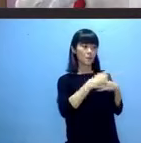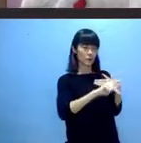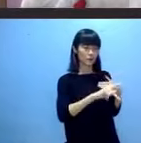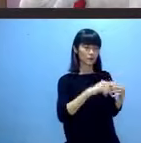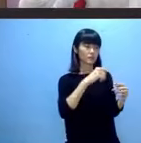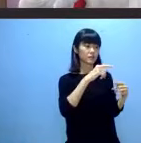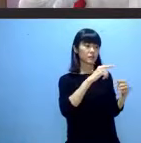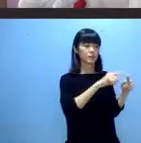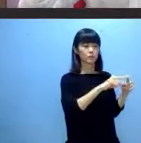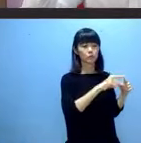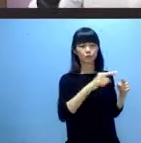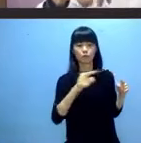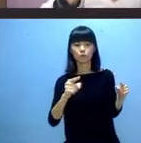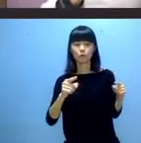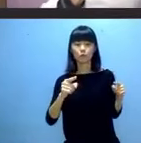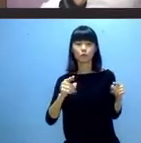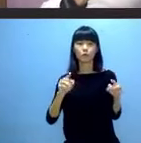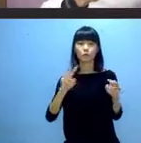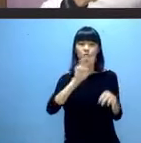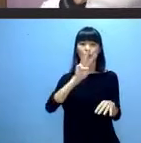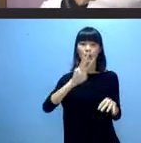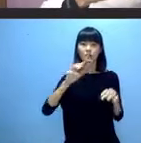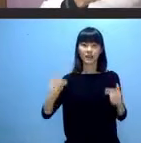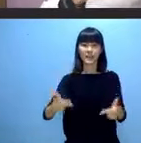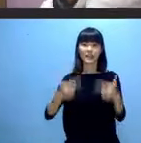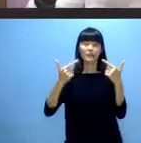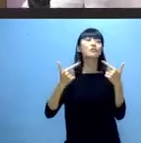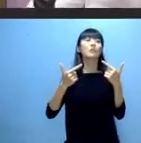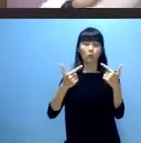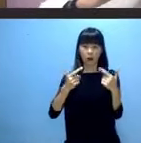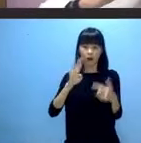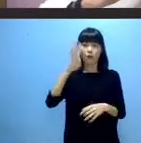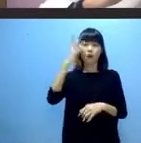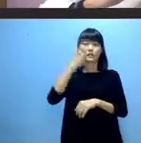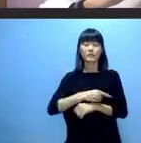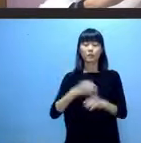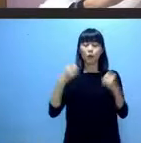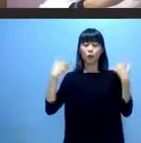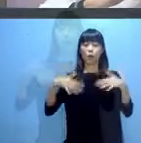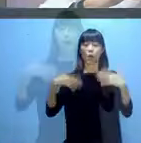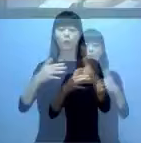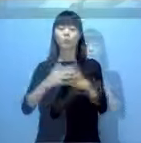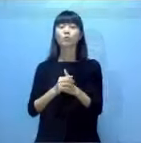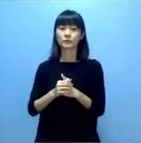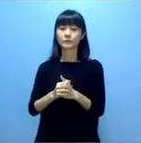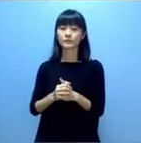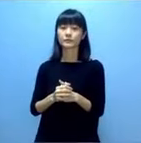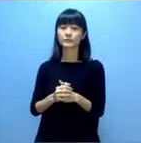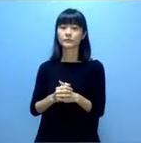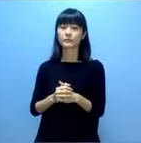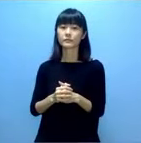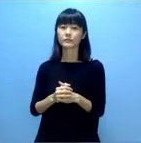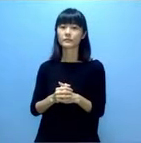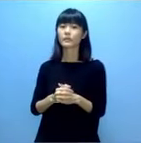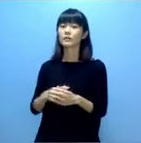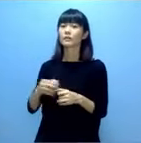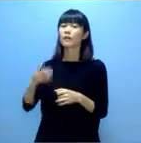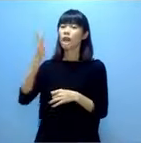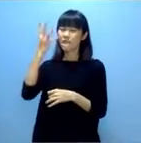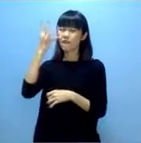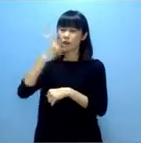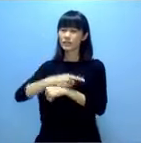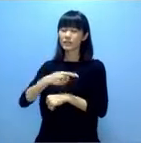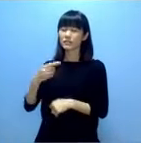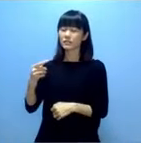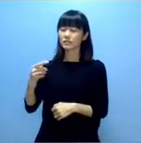it was like snap. Yeah, amazing. Yeah. Amazing. Yeah. So I think, you know, in that 4 days, it really just struck me